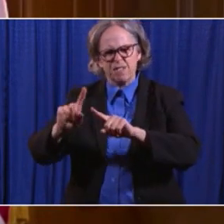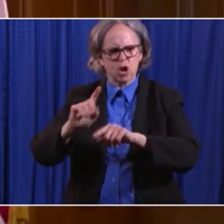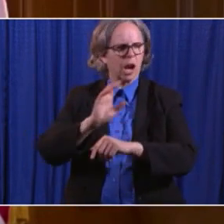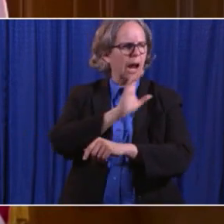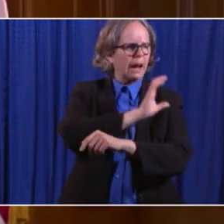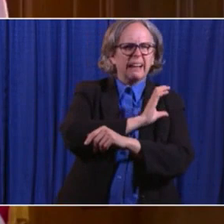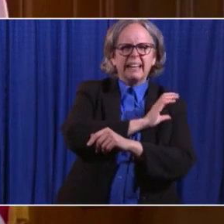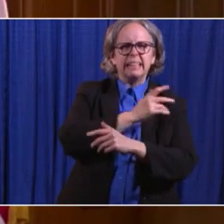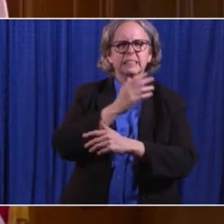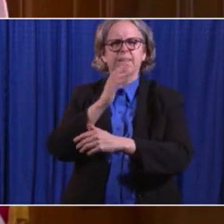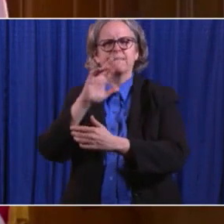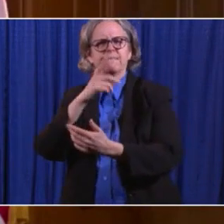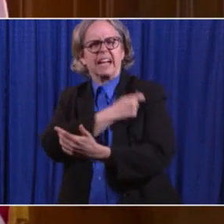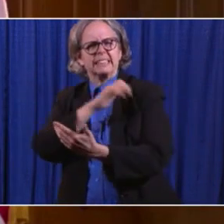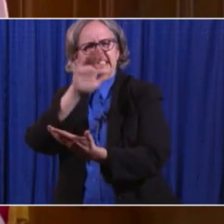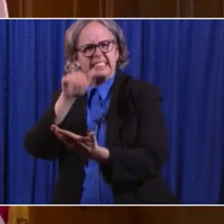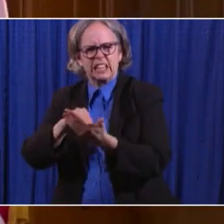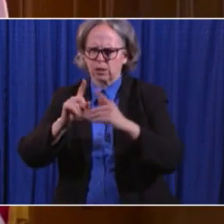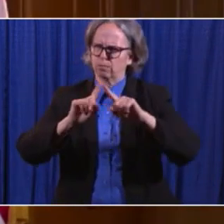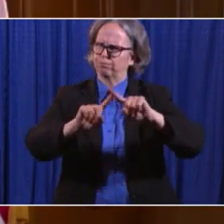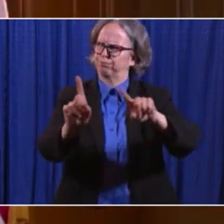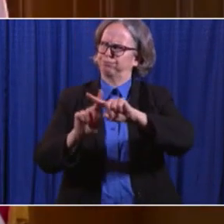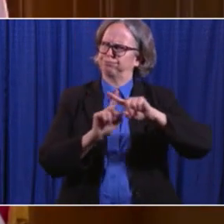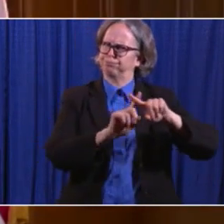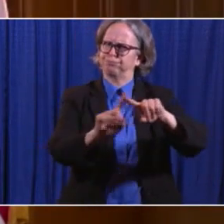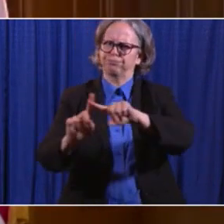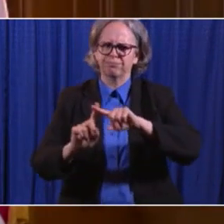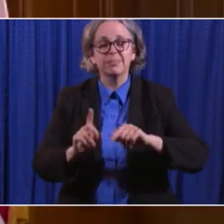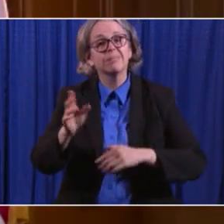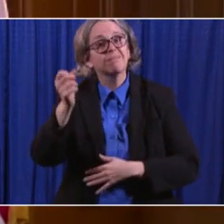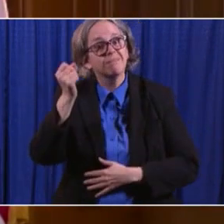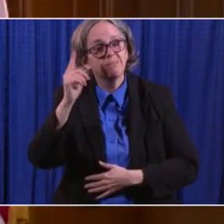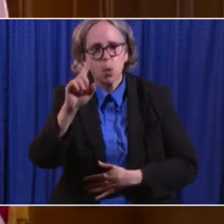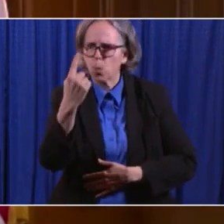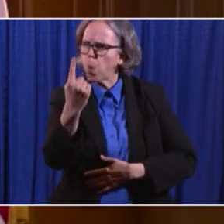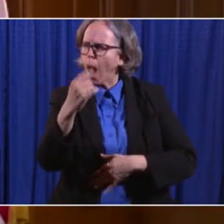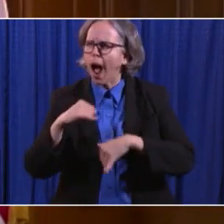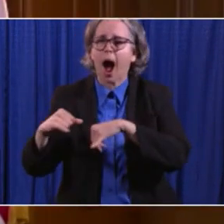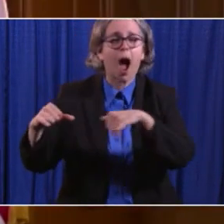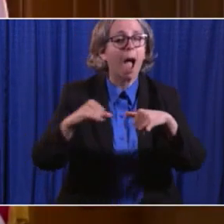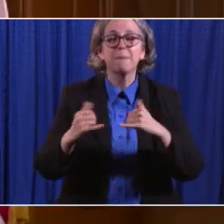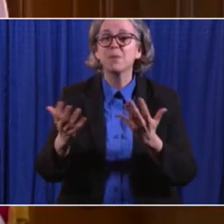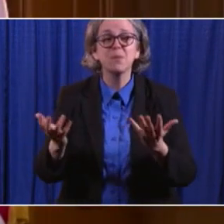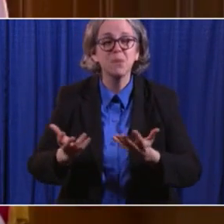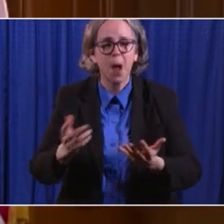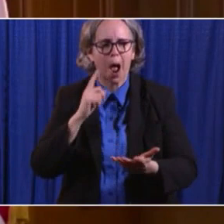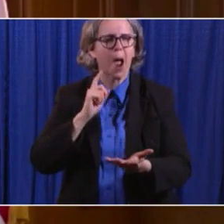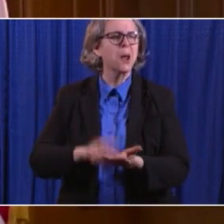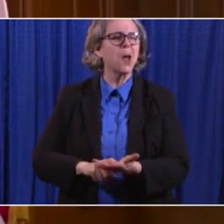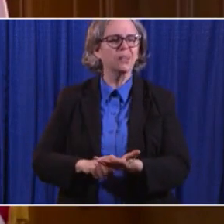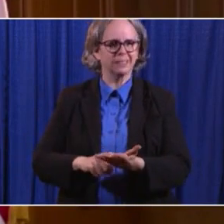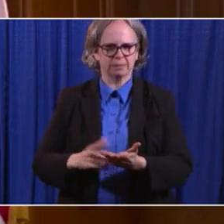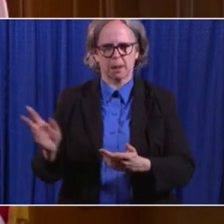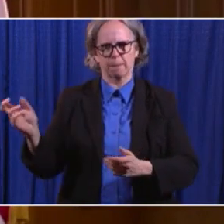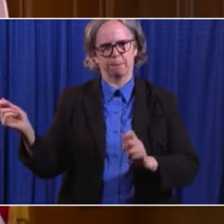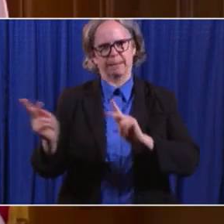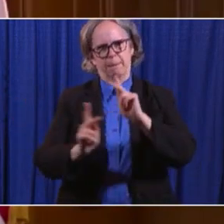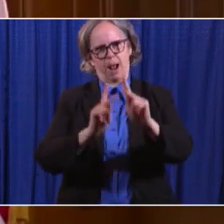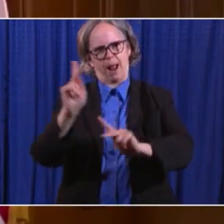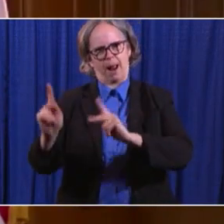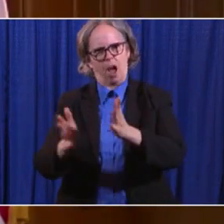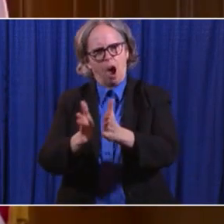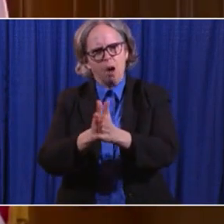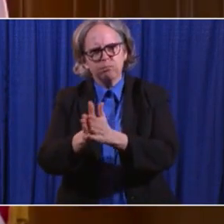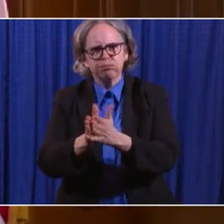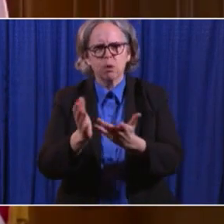are doing really a phenomenal job. And what's so impressive is the number of volunteers that we see there. So